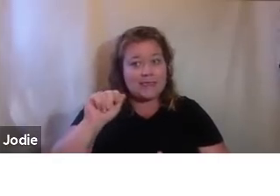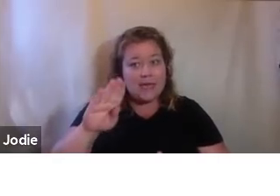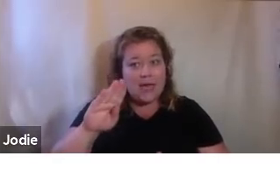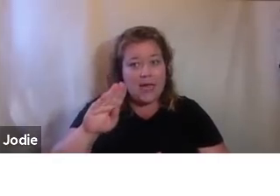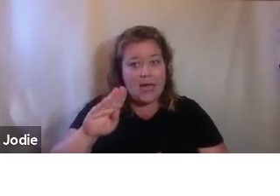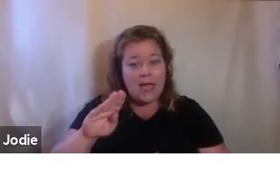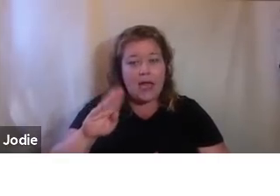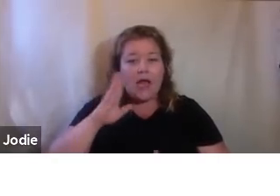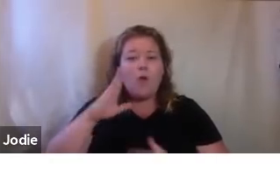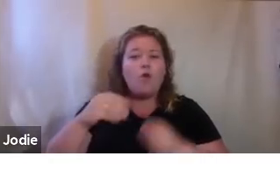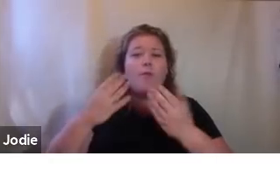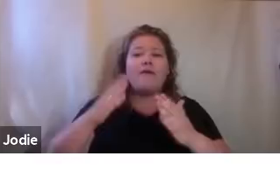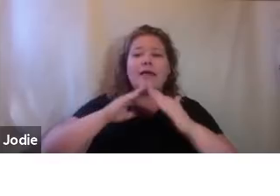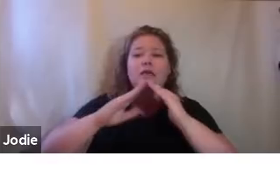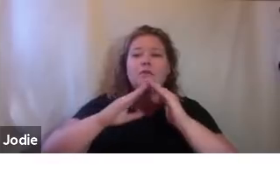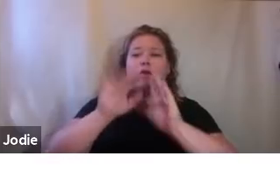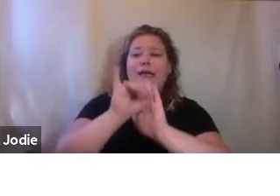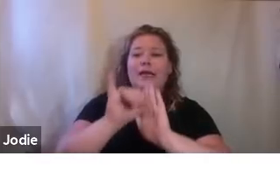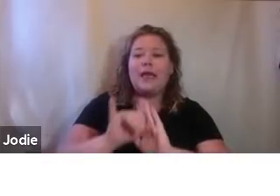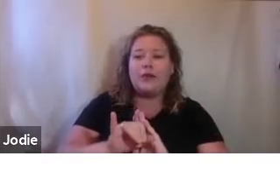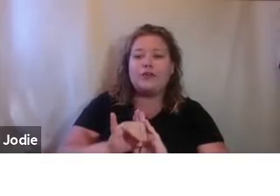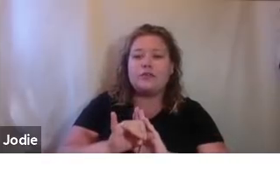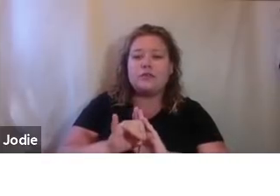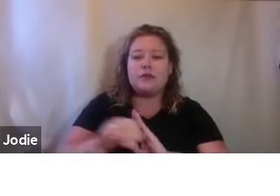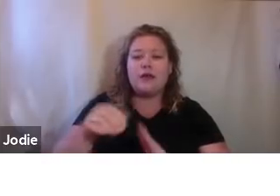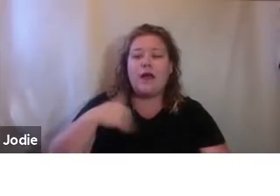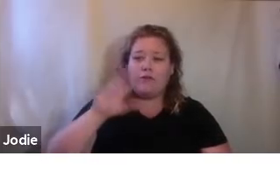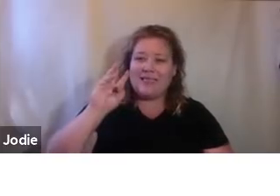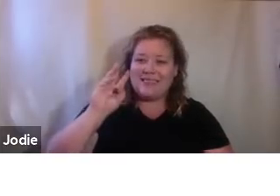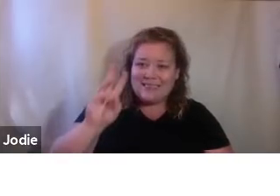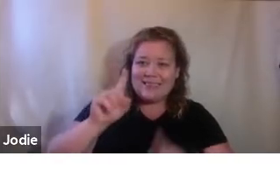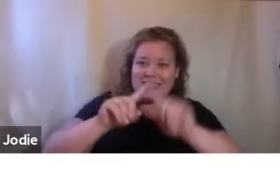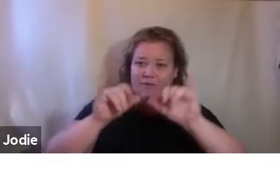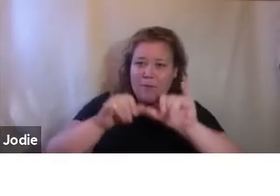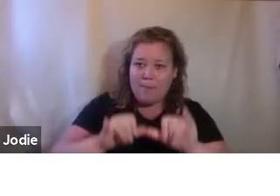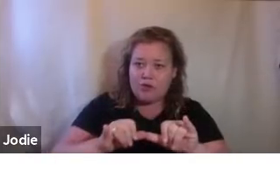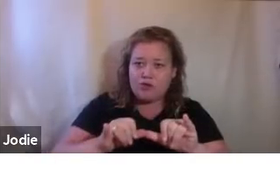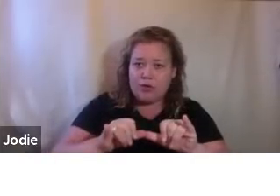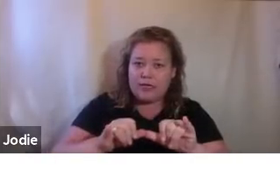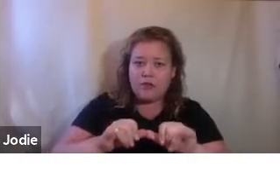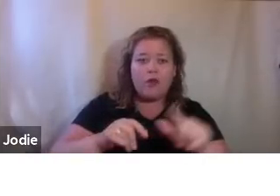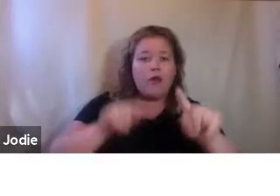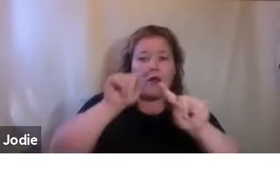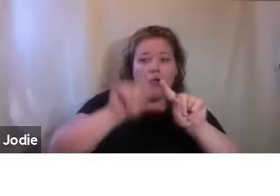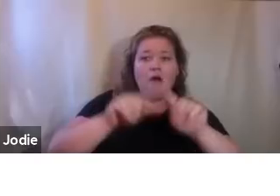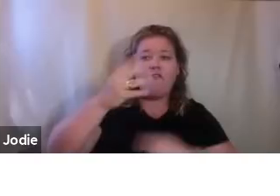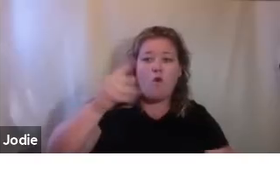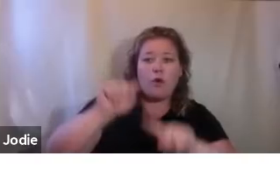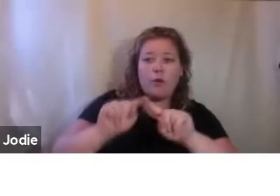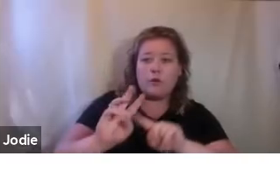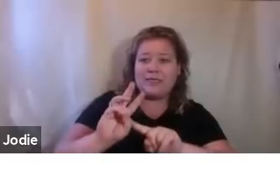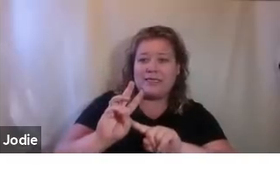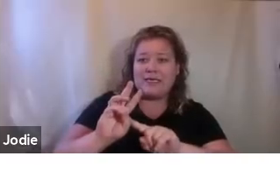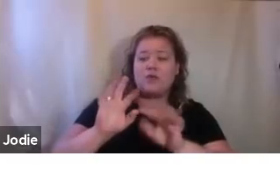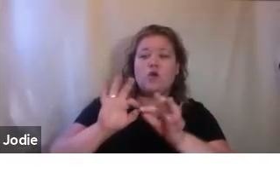the community indicators. So there are 6 community indicators. Metrics 4 through 6 relate to